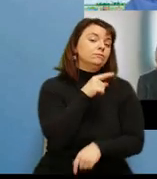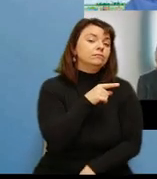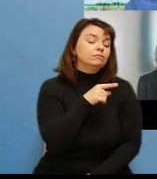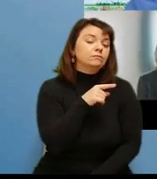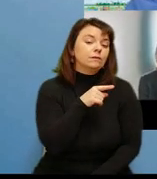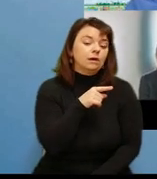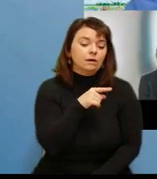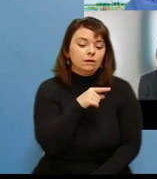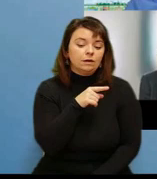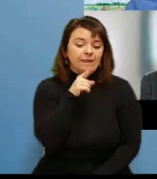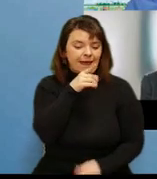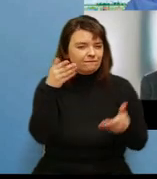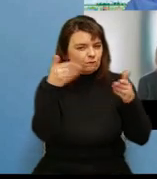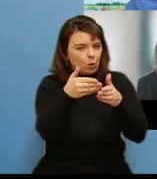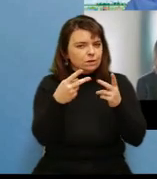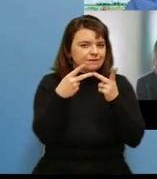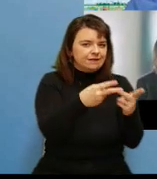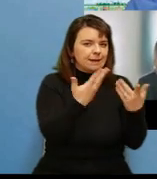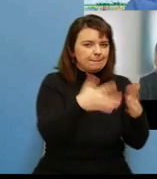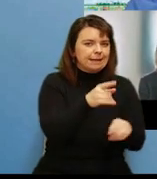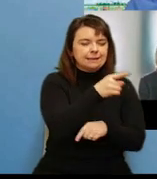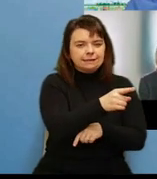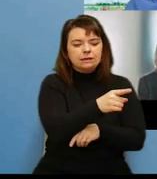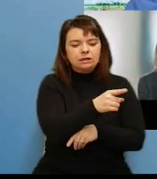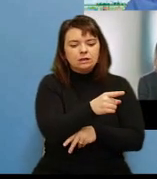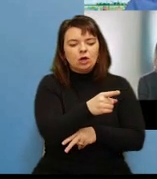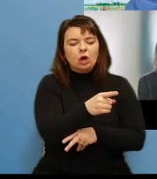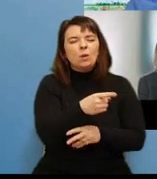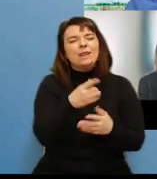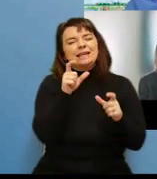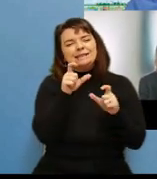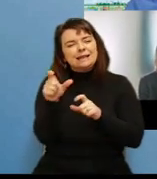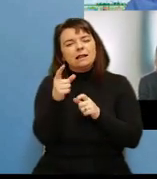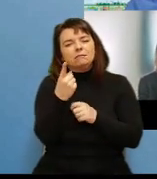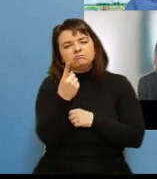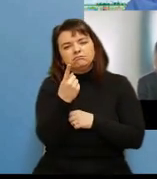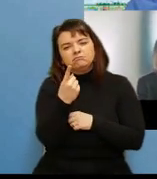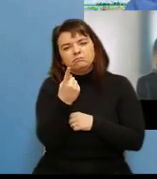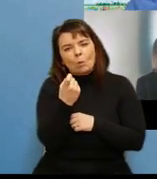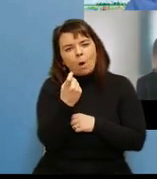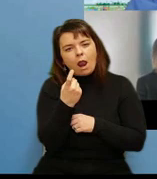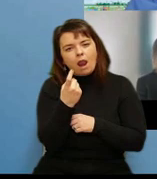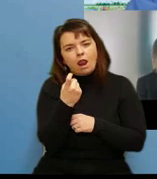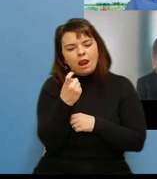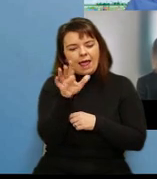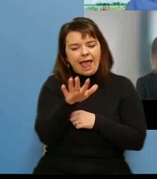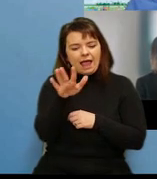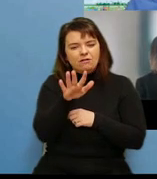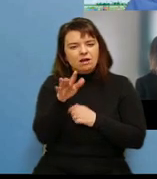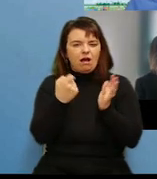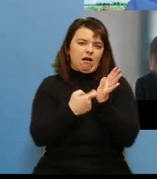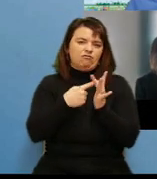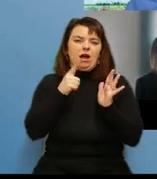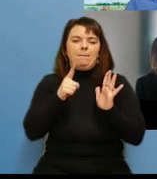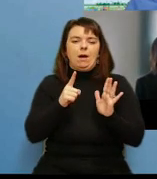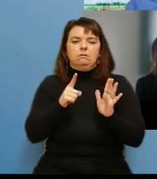most recent inspection were rated as good in the focused visit that they had. So they still